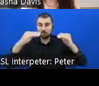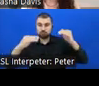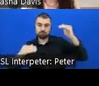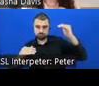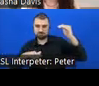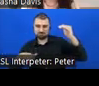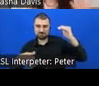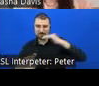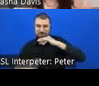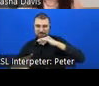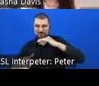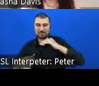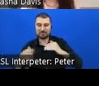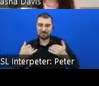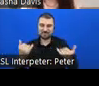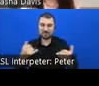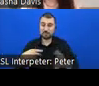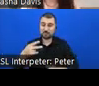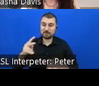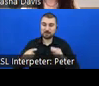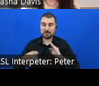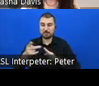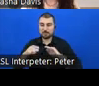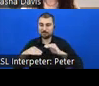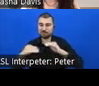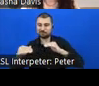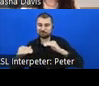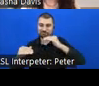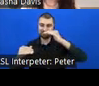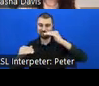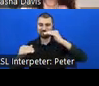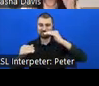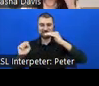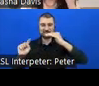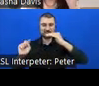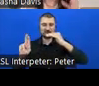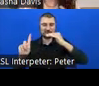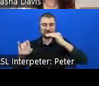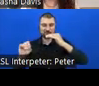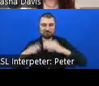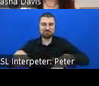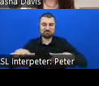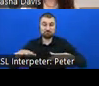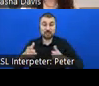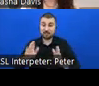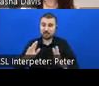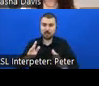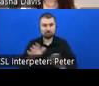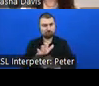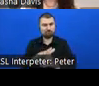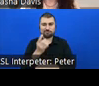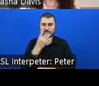the basement. So you have this double height studio space. So in order to allow adequate light into the